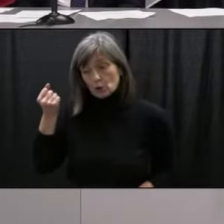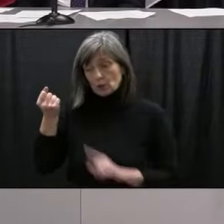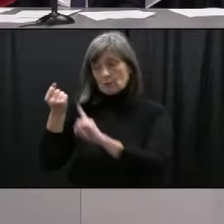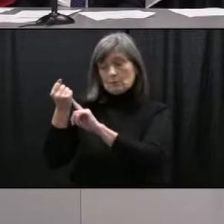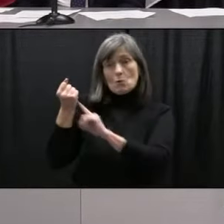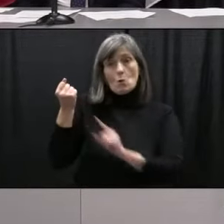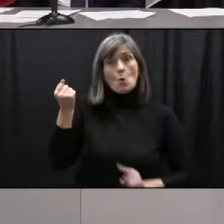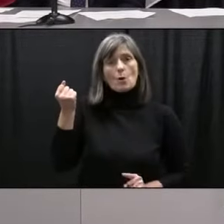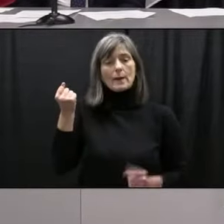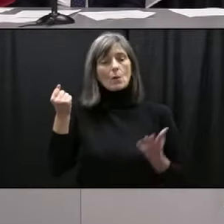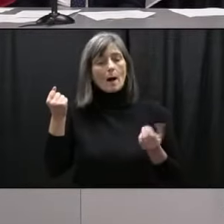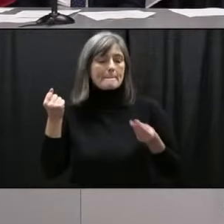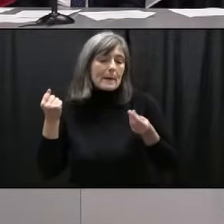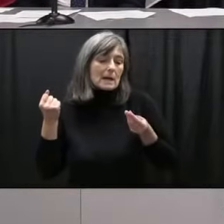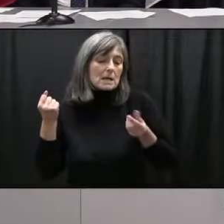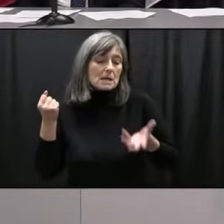is?